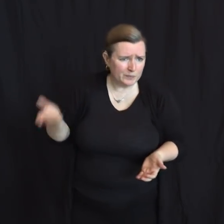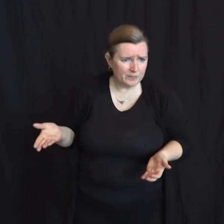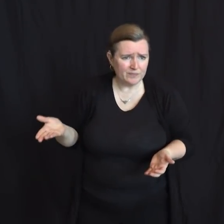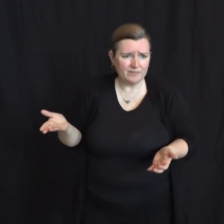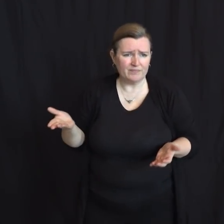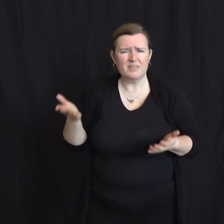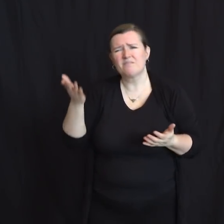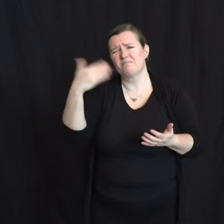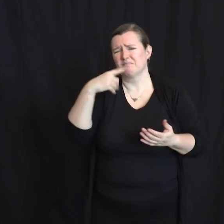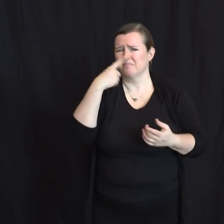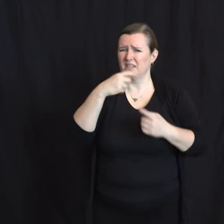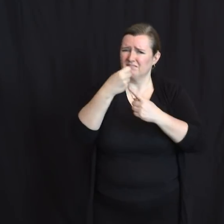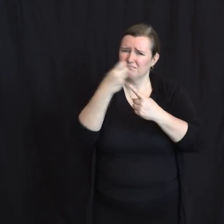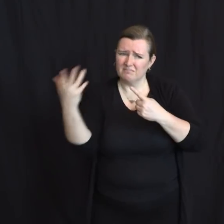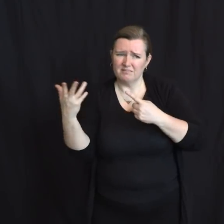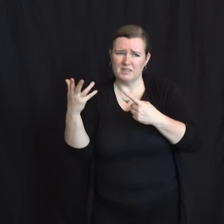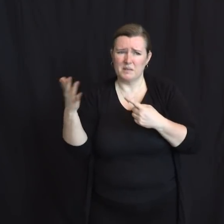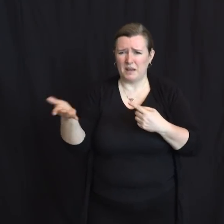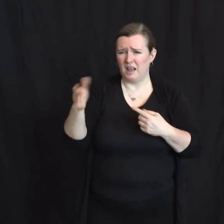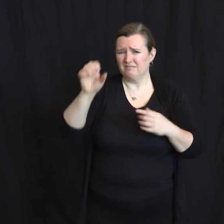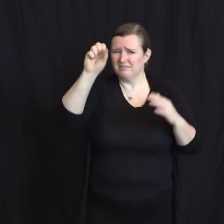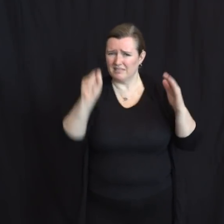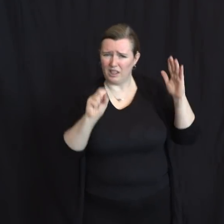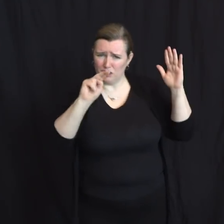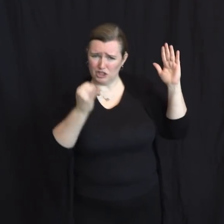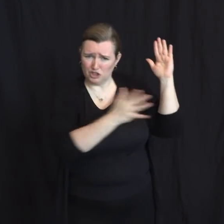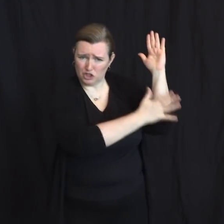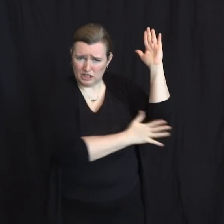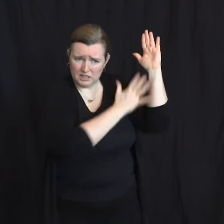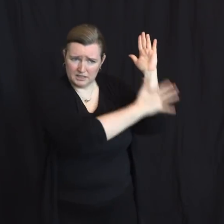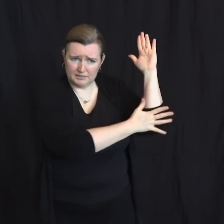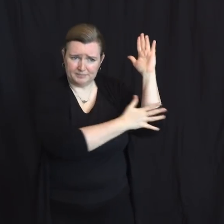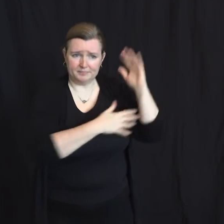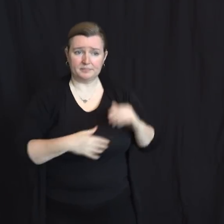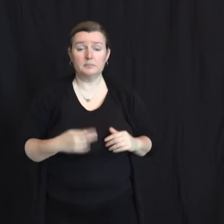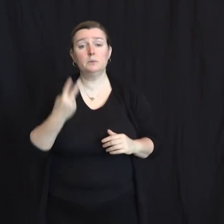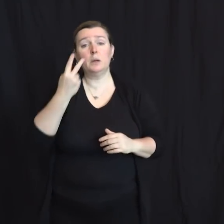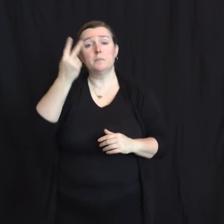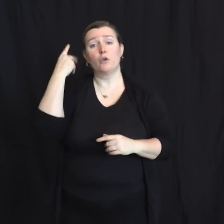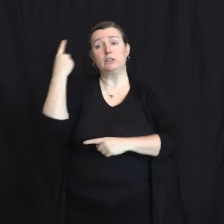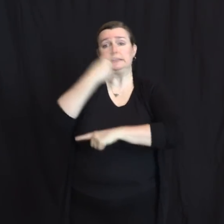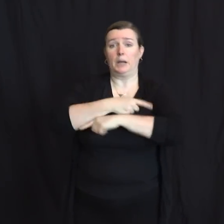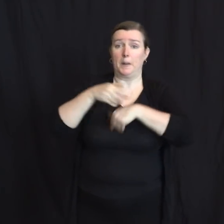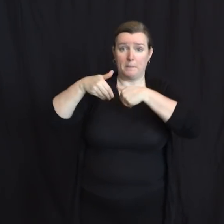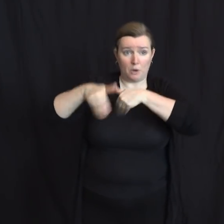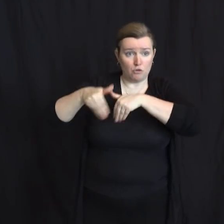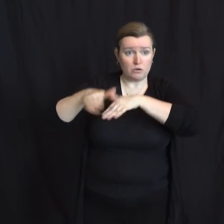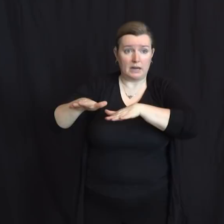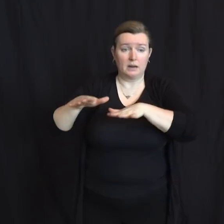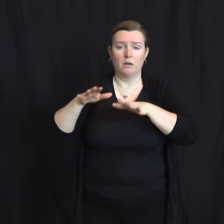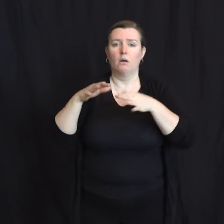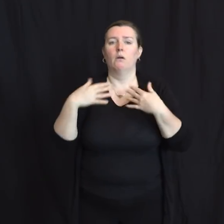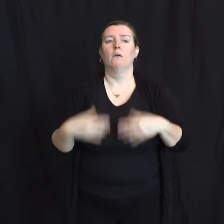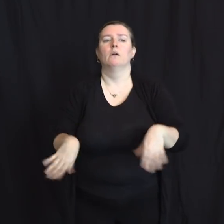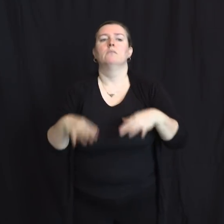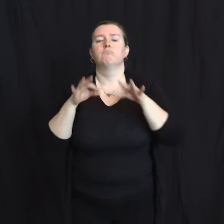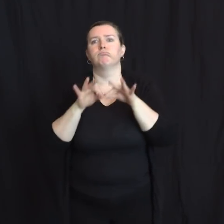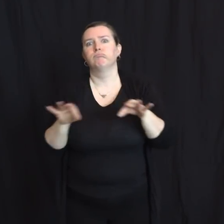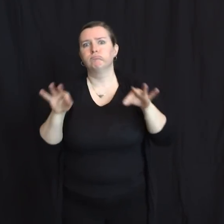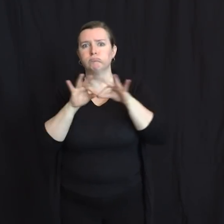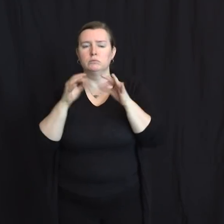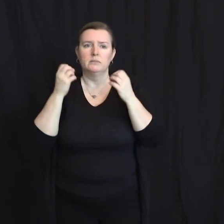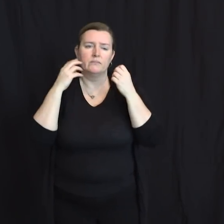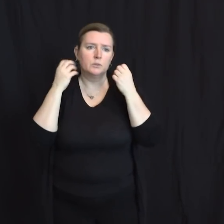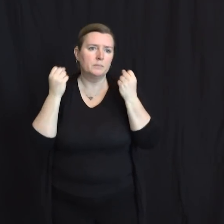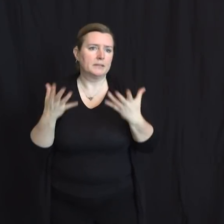details on that? And finally, is there any guidance yet on Memorial Day parades, which are such an important part of the fabric of many of our communities? Thank